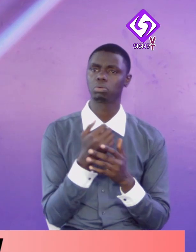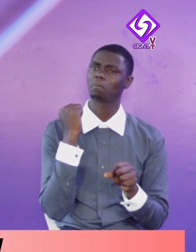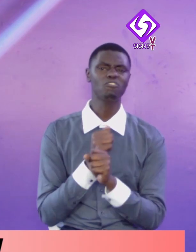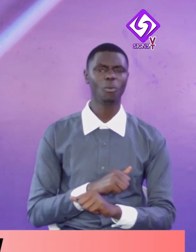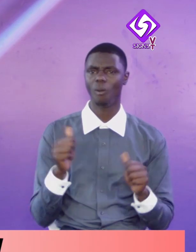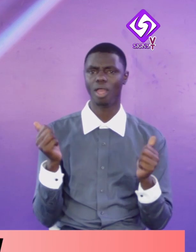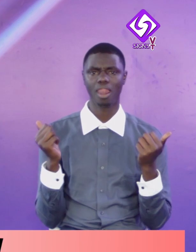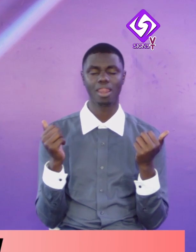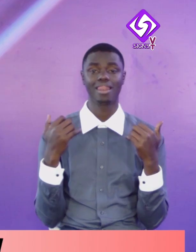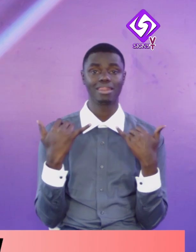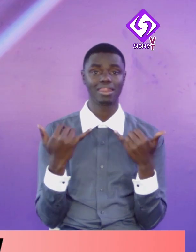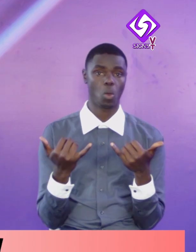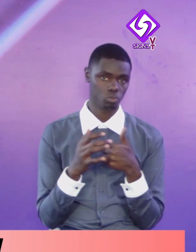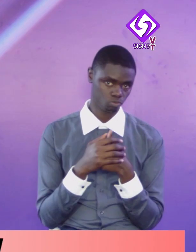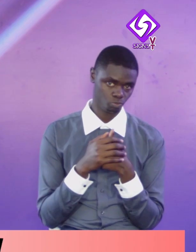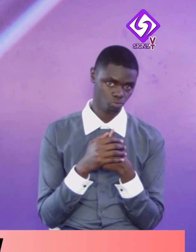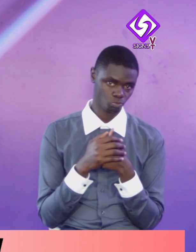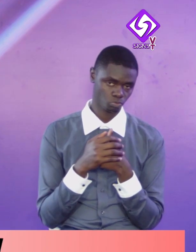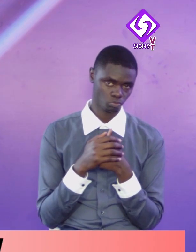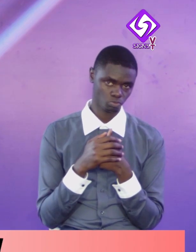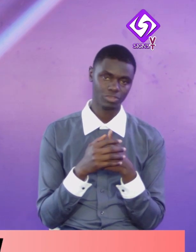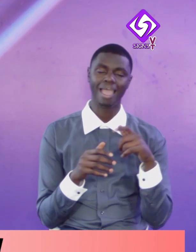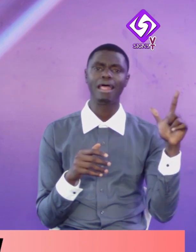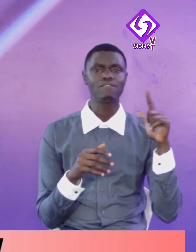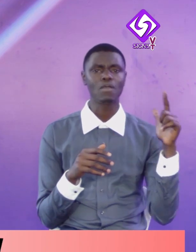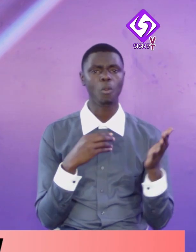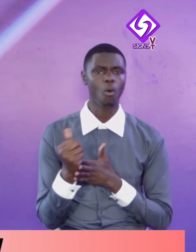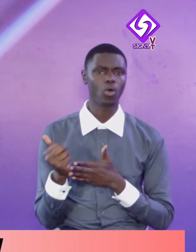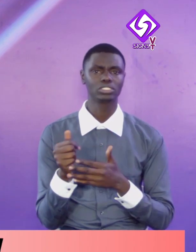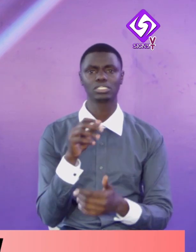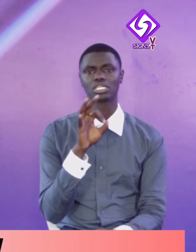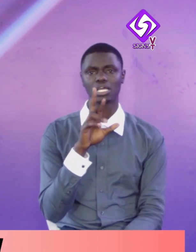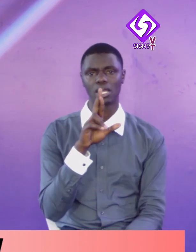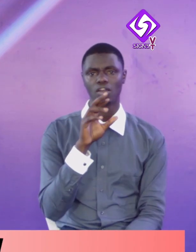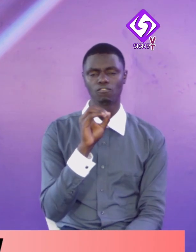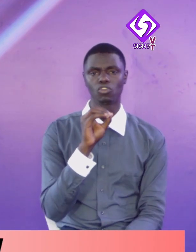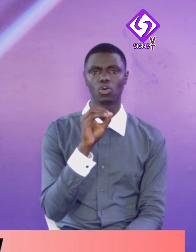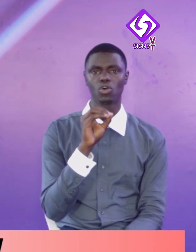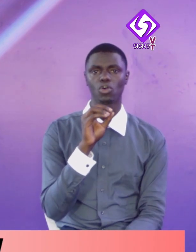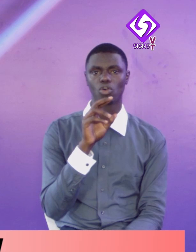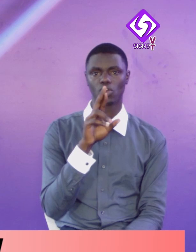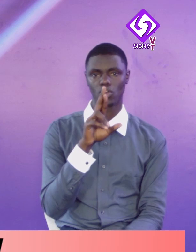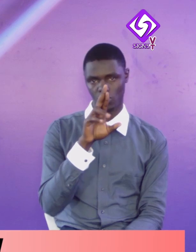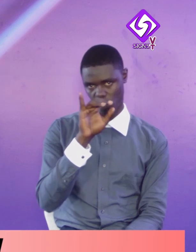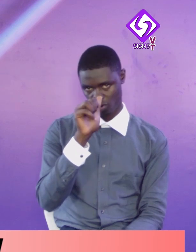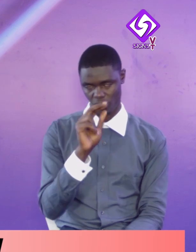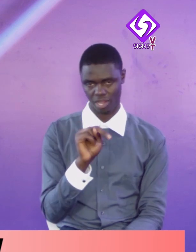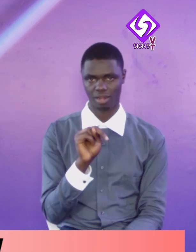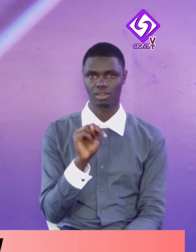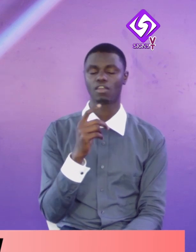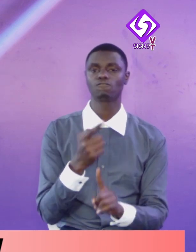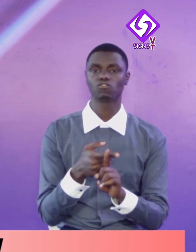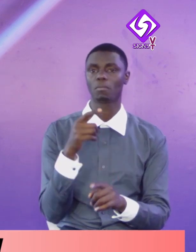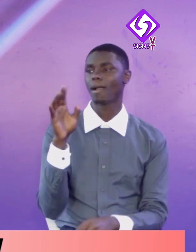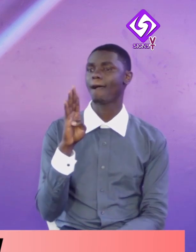performing. Now, when Liverpool bought Florian Wirtz from Bayer Leverkusen, they knew you are going to